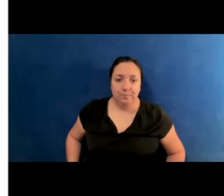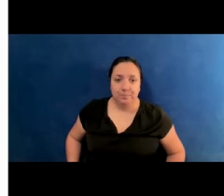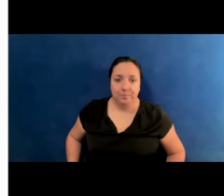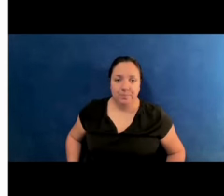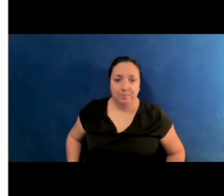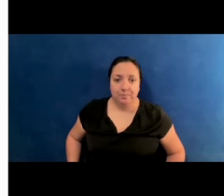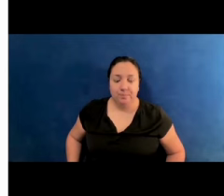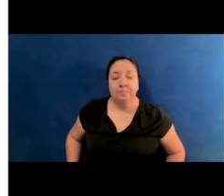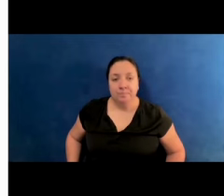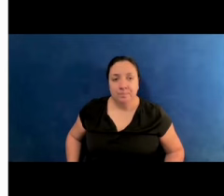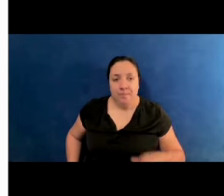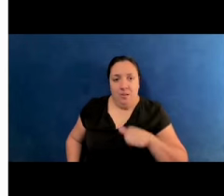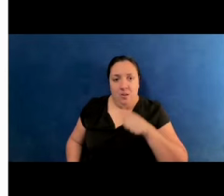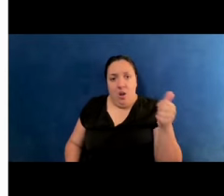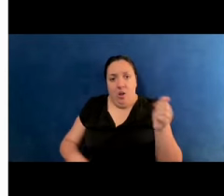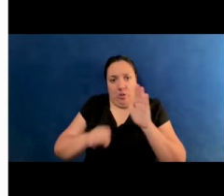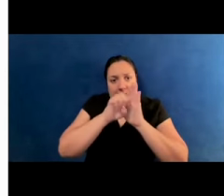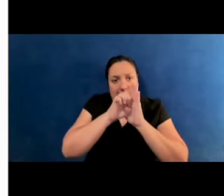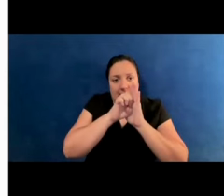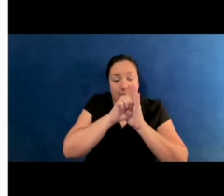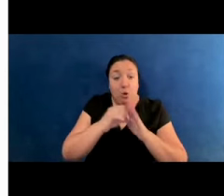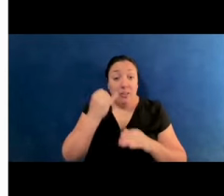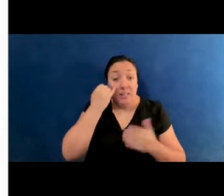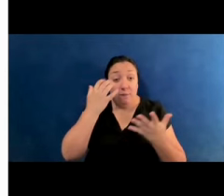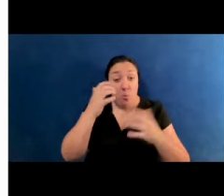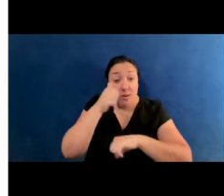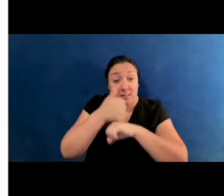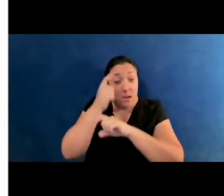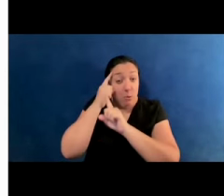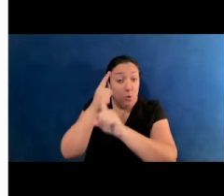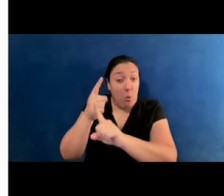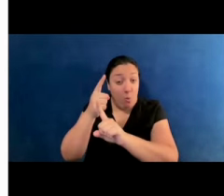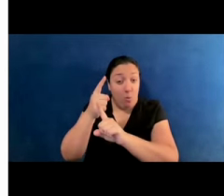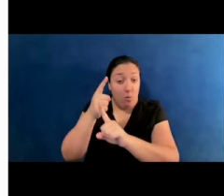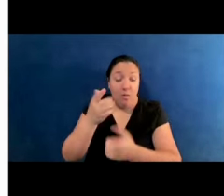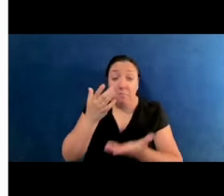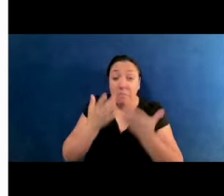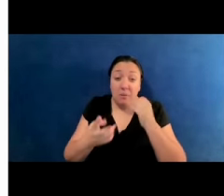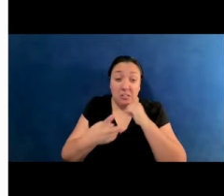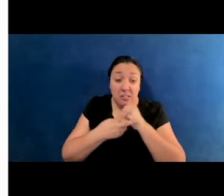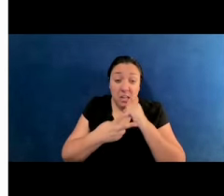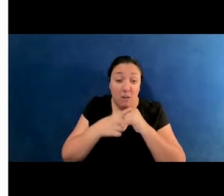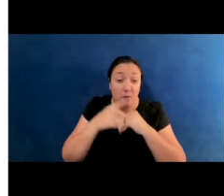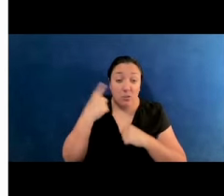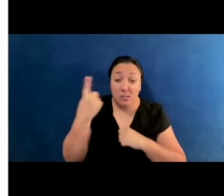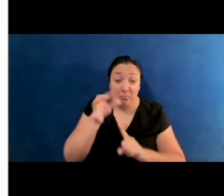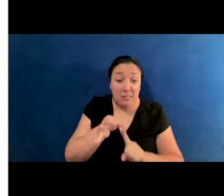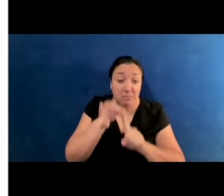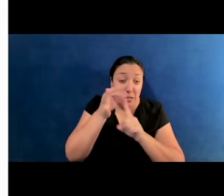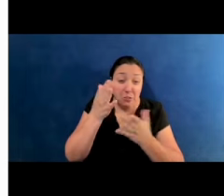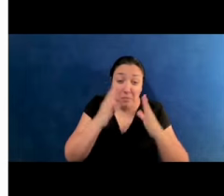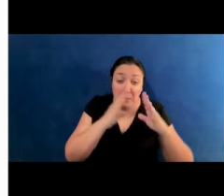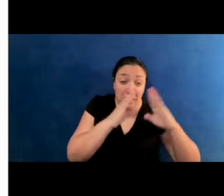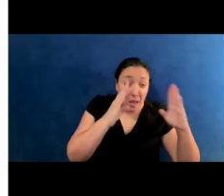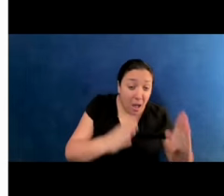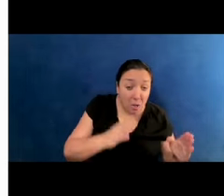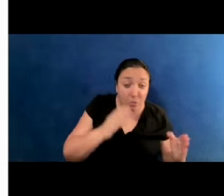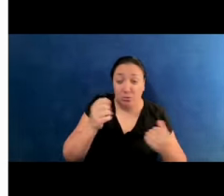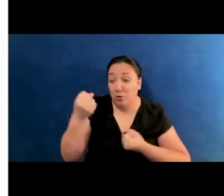This is an example of if you wanted to set a savings goal. Again, you might want to be saving for a special thing, a house, a car,